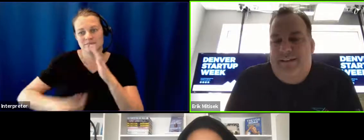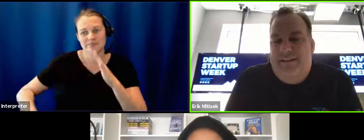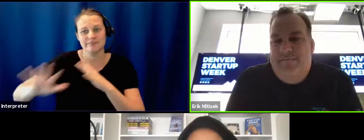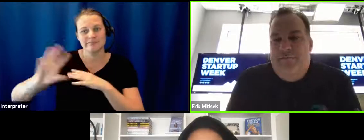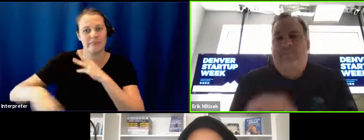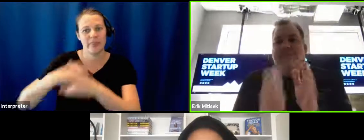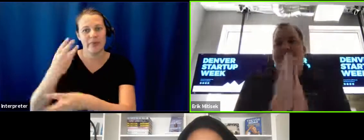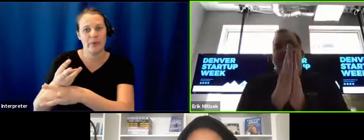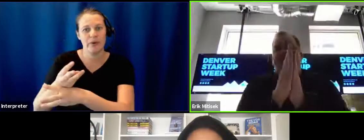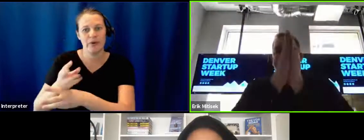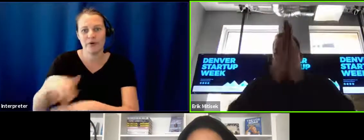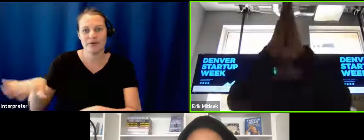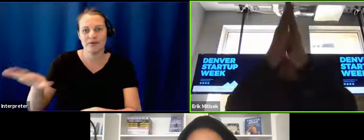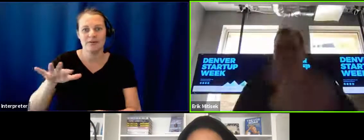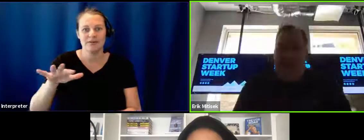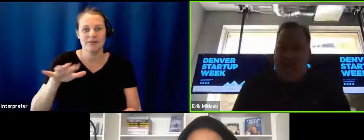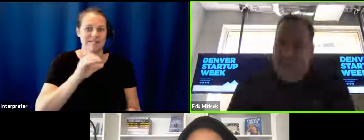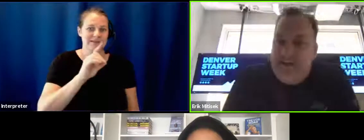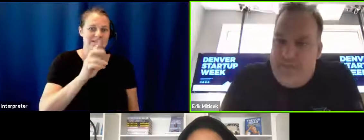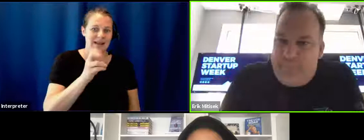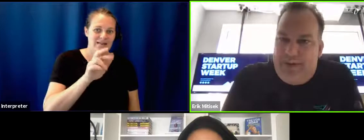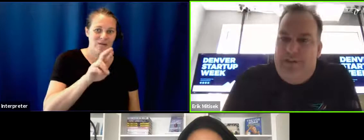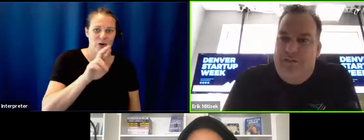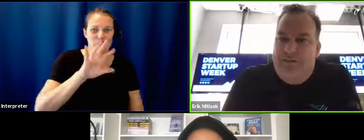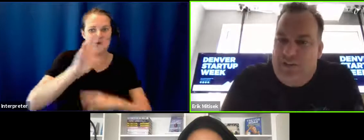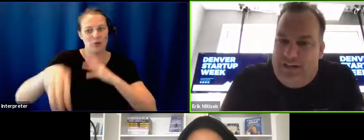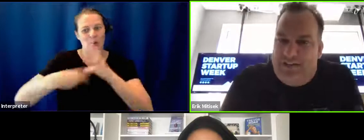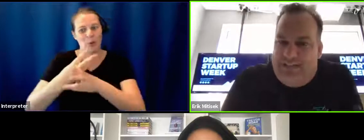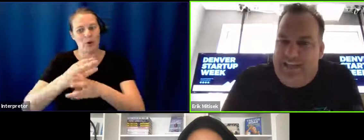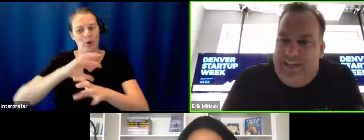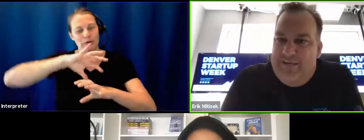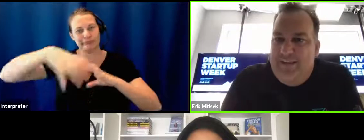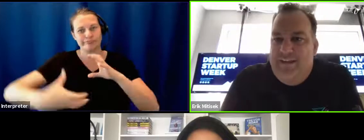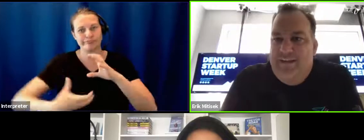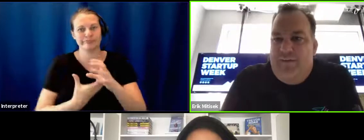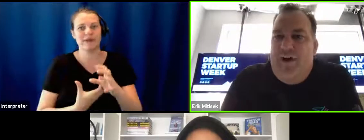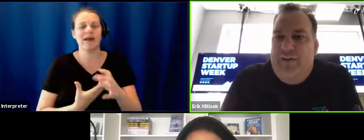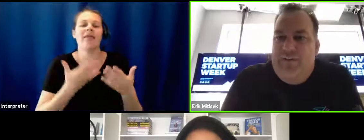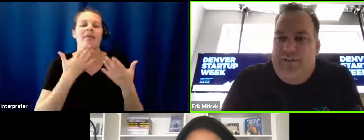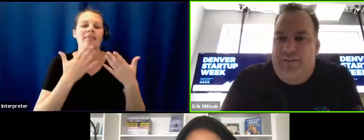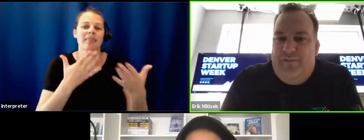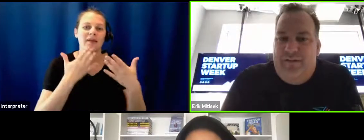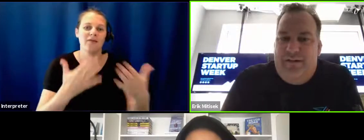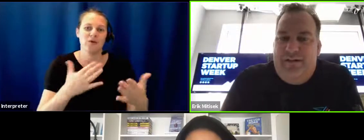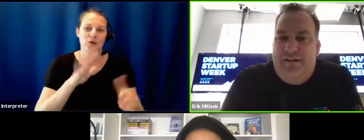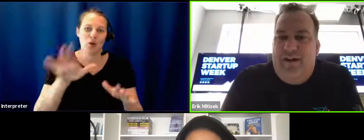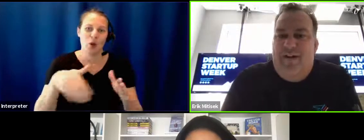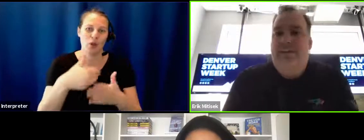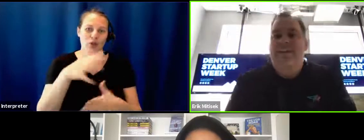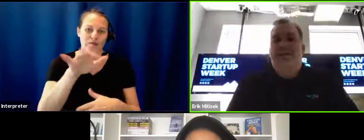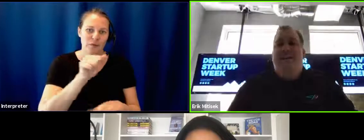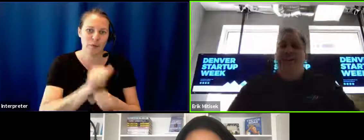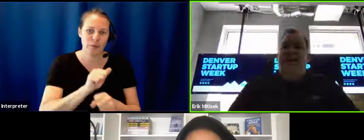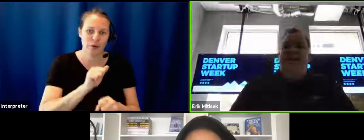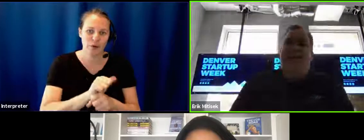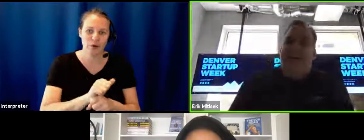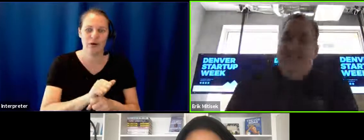Arlan, from Denver to the rest of the planet, a huge, generous thank you for all that you're doing for all